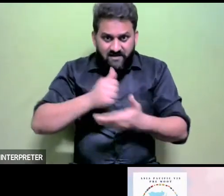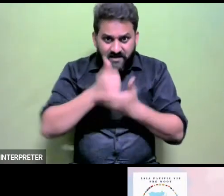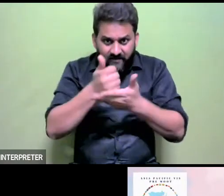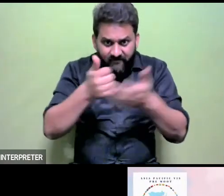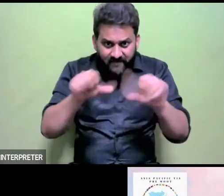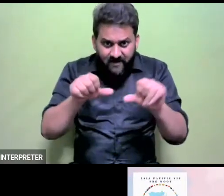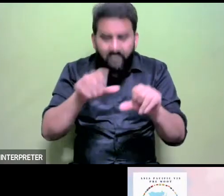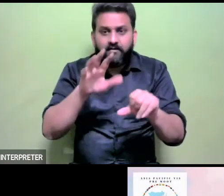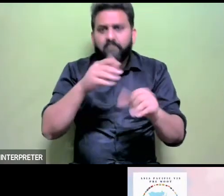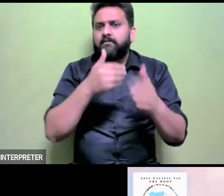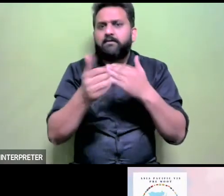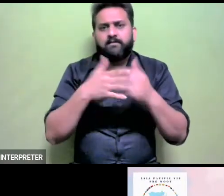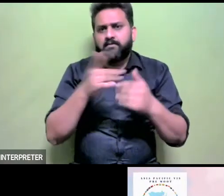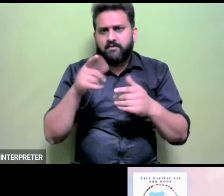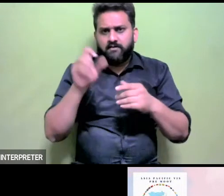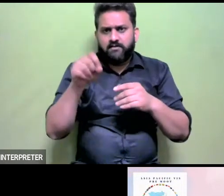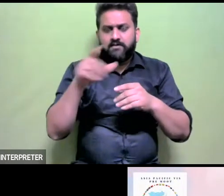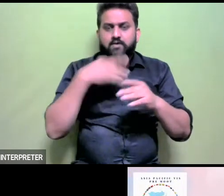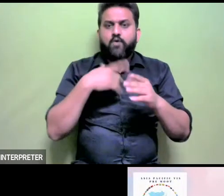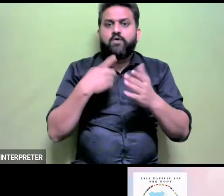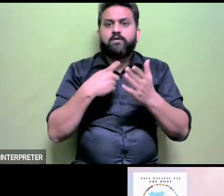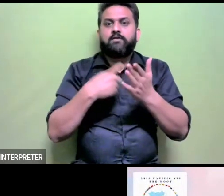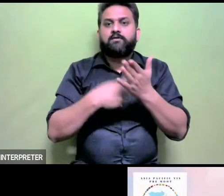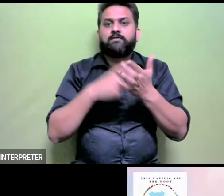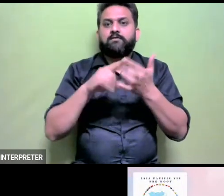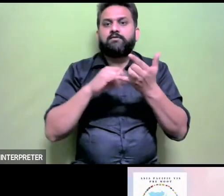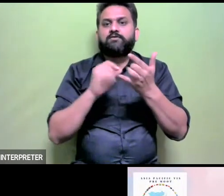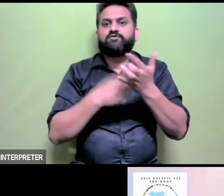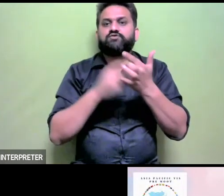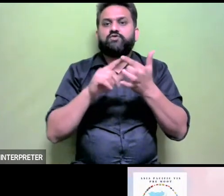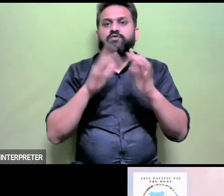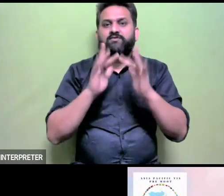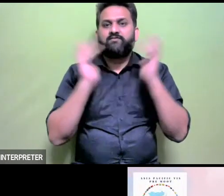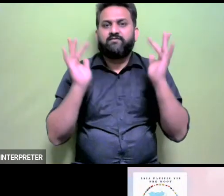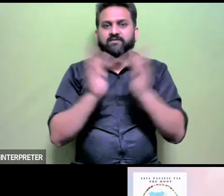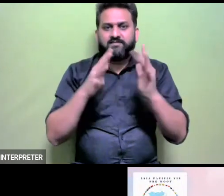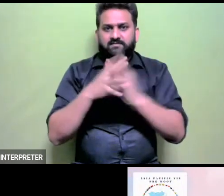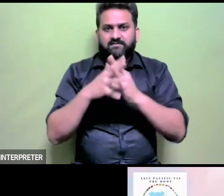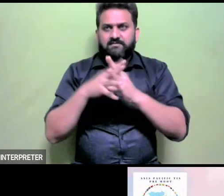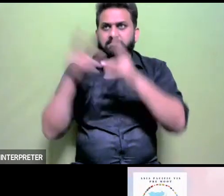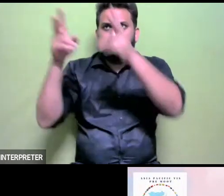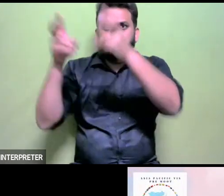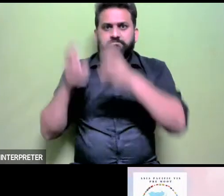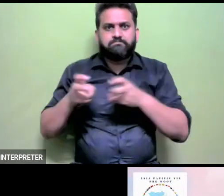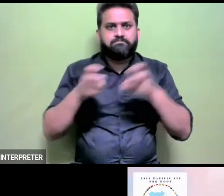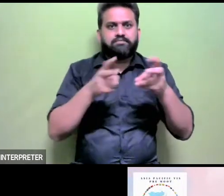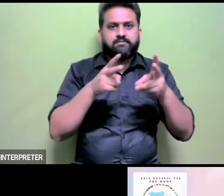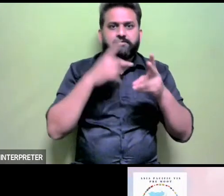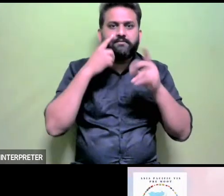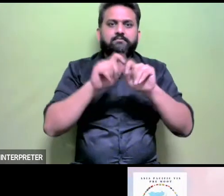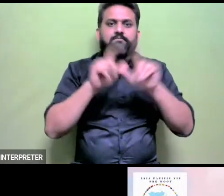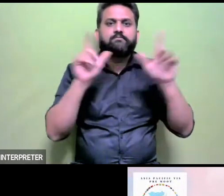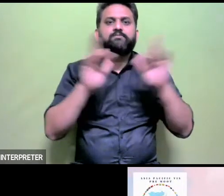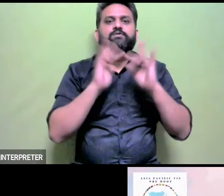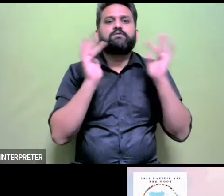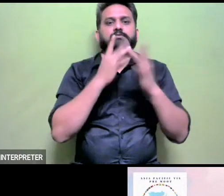YouTube or another, you can go to our resource website and use the same link, cut and paste and put it there. It should work.